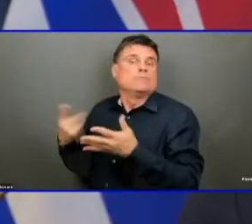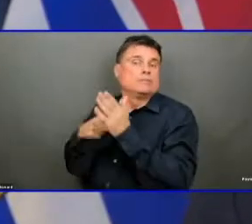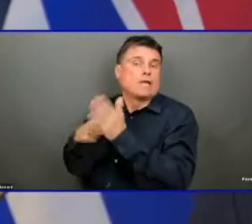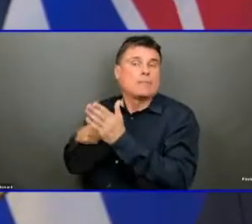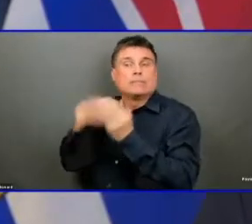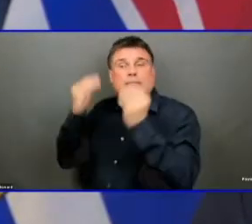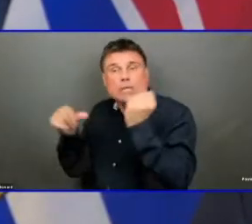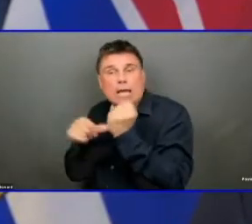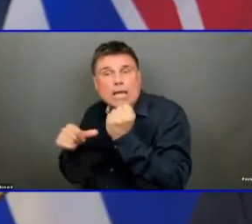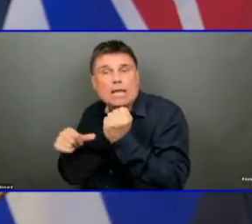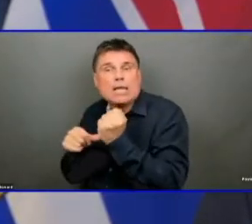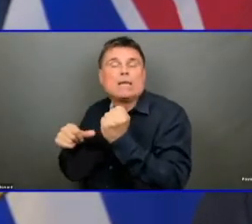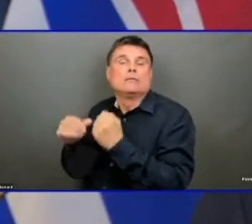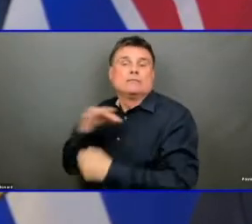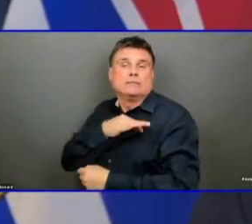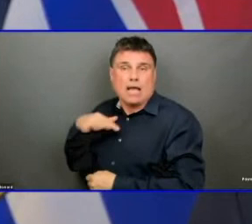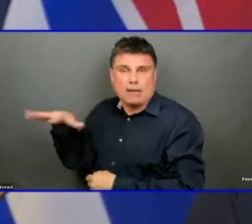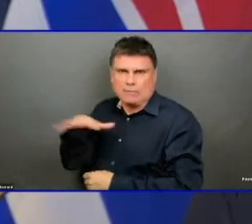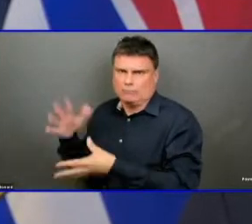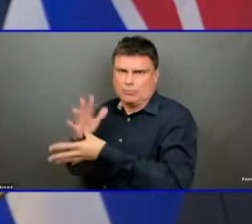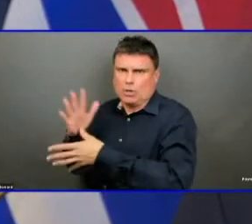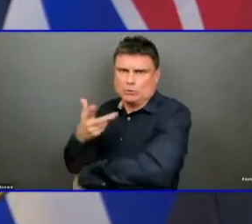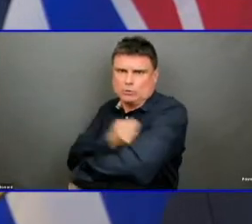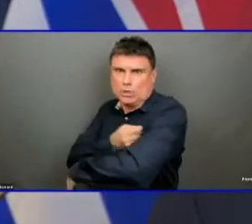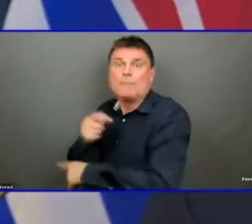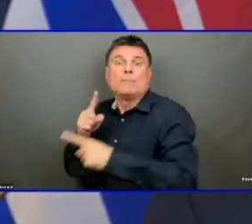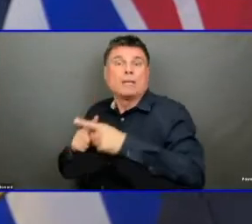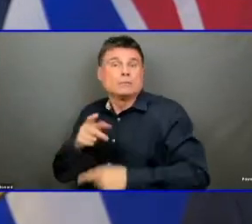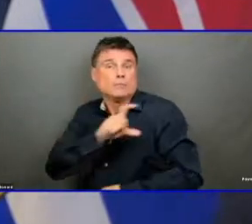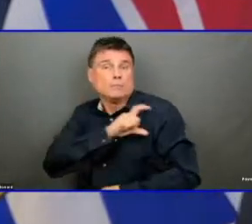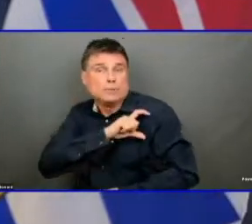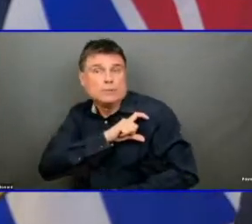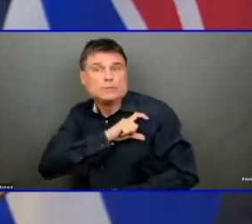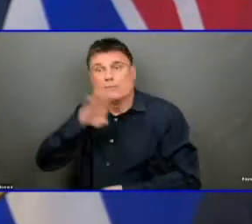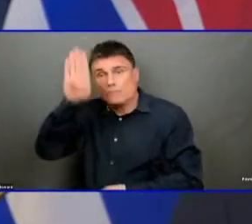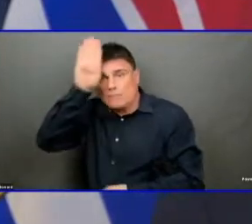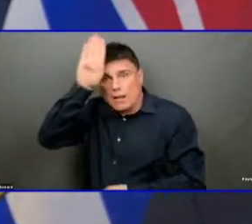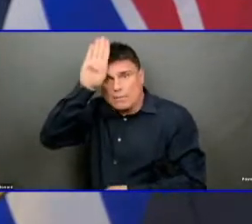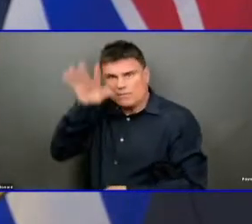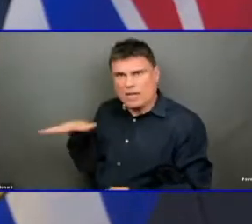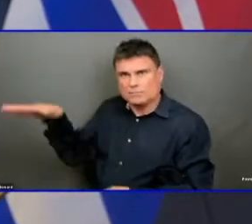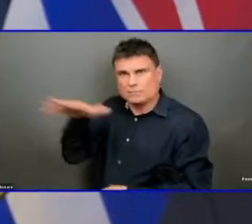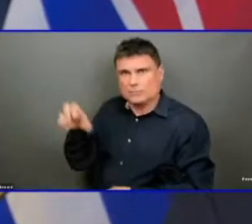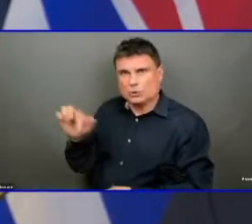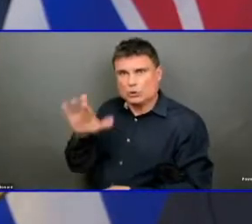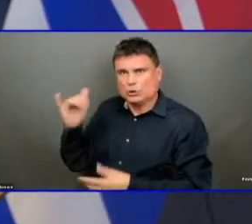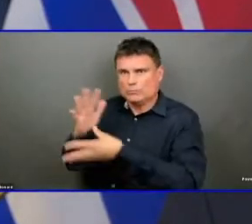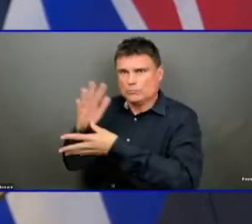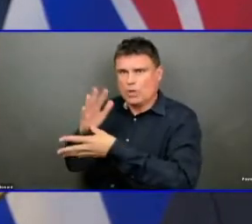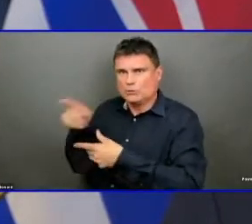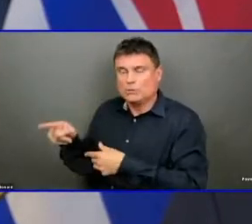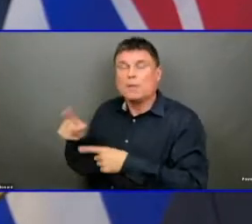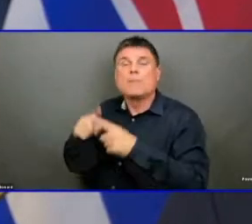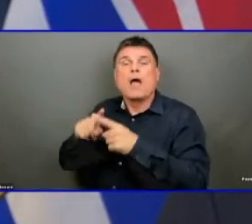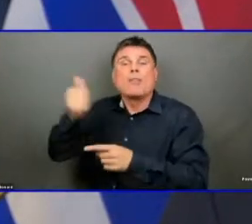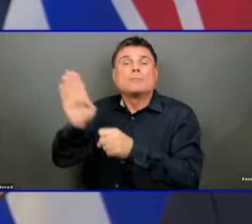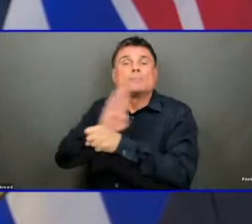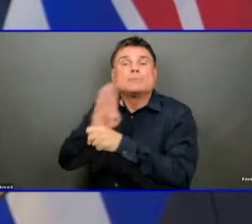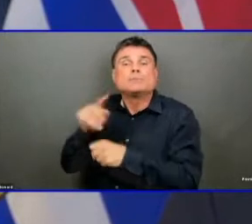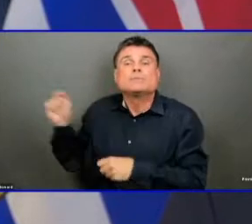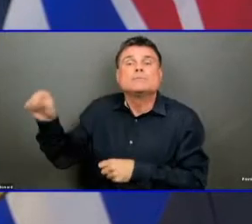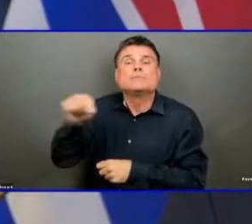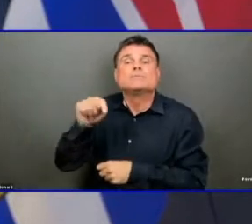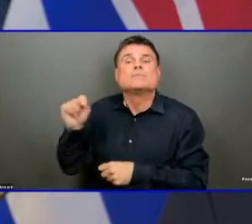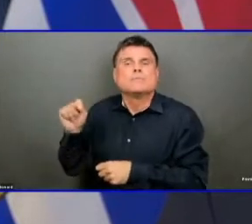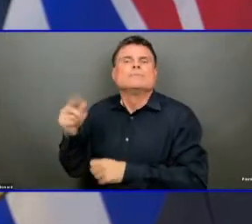A very significant proportion of the businesses that we've targeted for immunization to reduce outbreaks are in Surrey. So Surrey's been